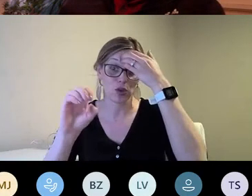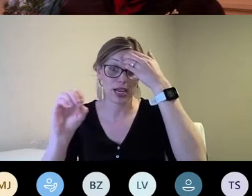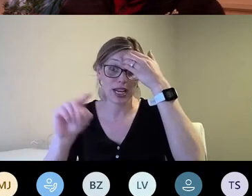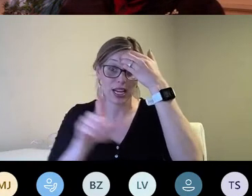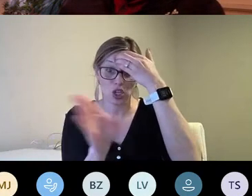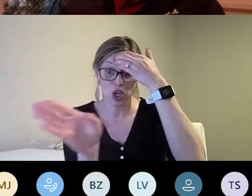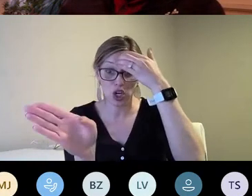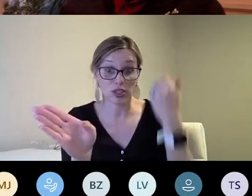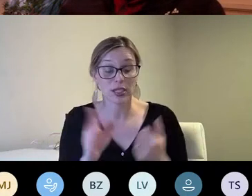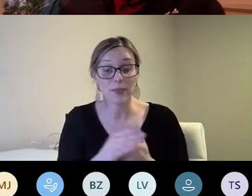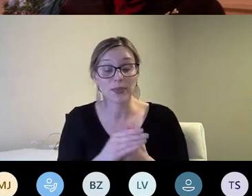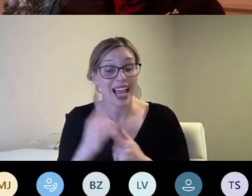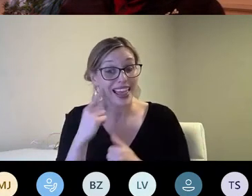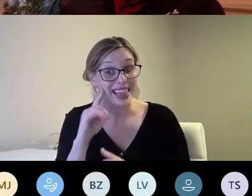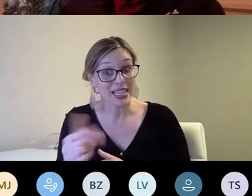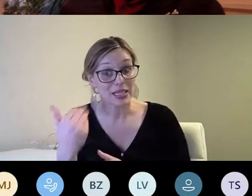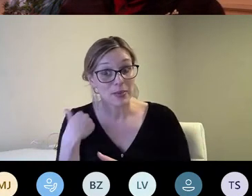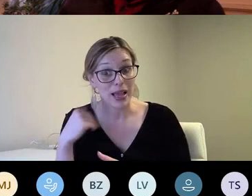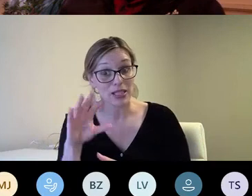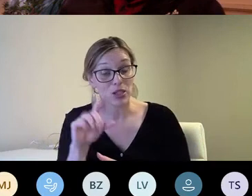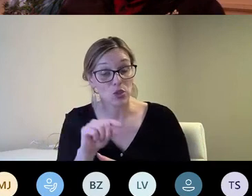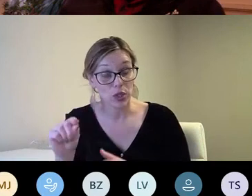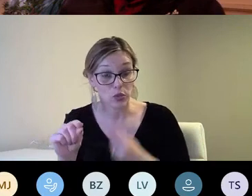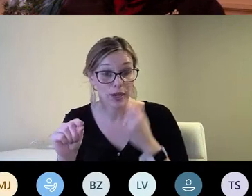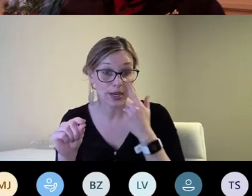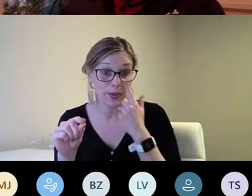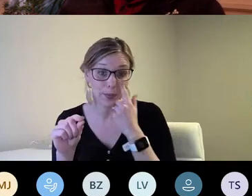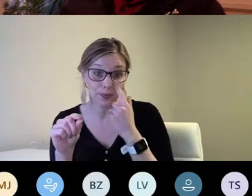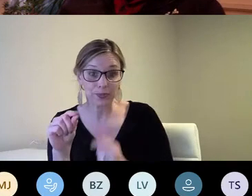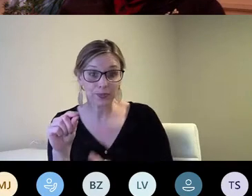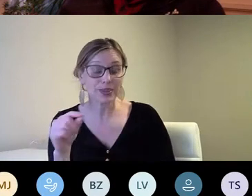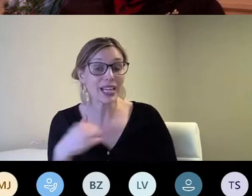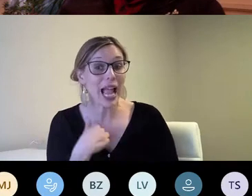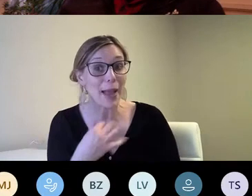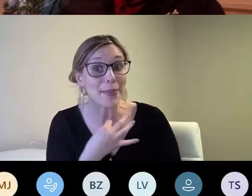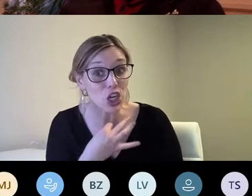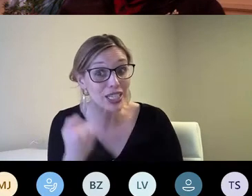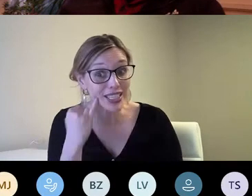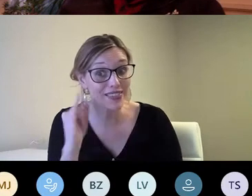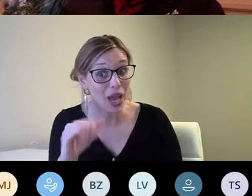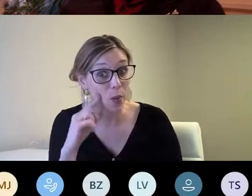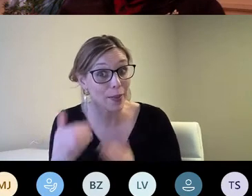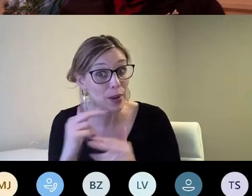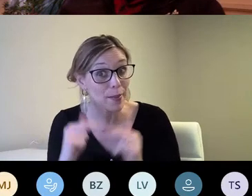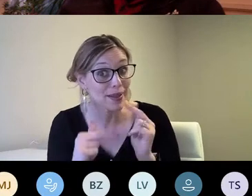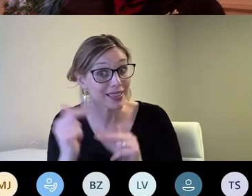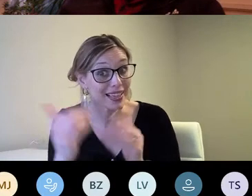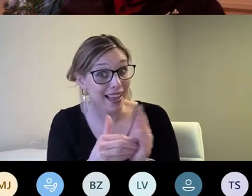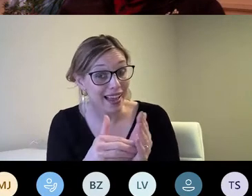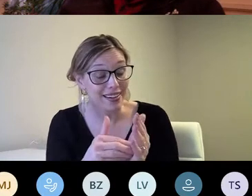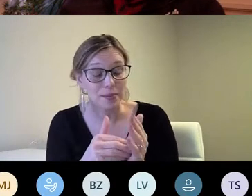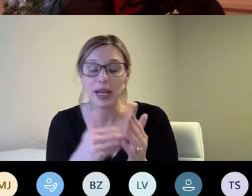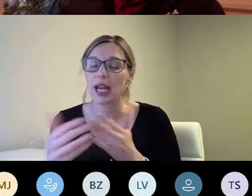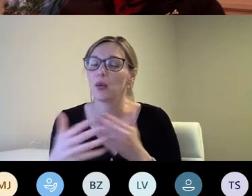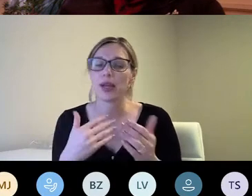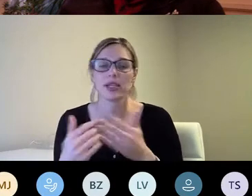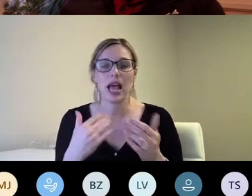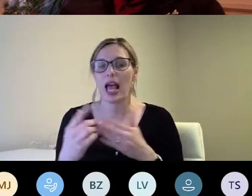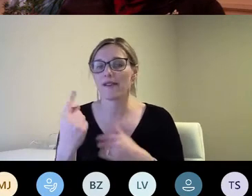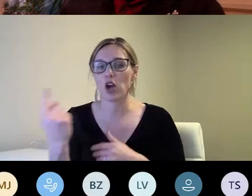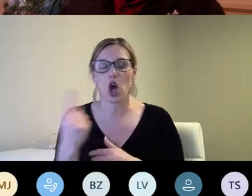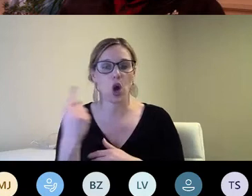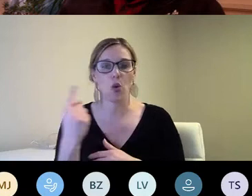was finished in 2020. So I'm curious if that's going to be rebuilt yet again. But I've always been in the position,